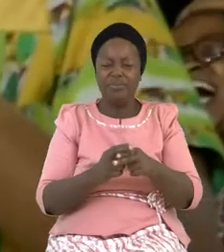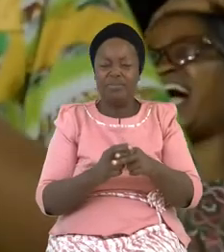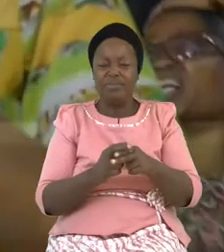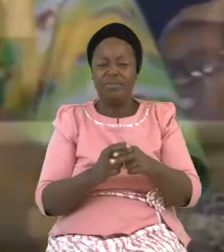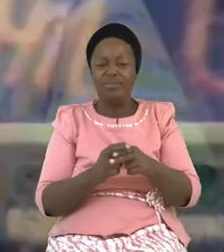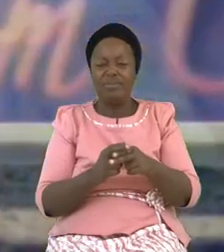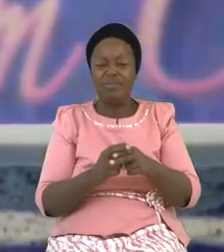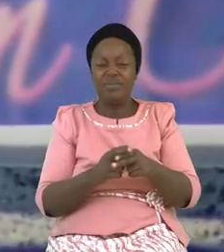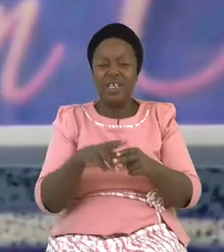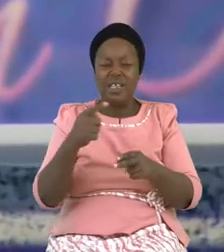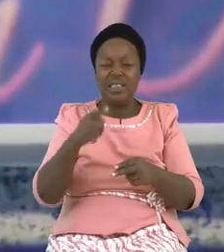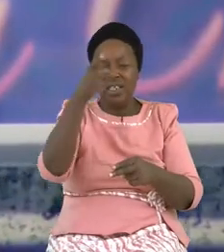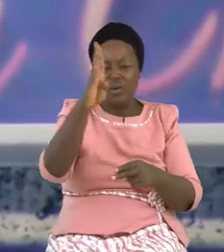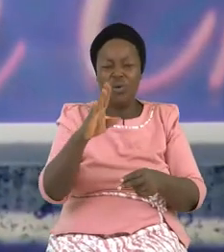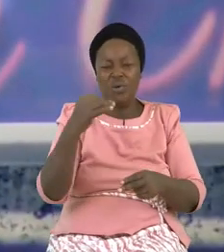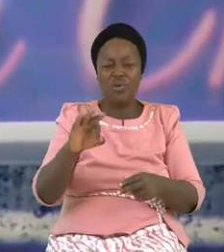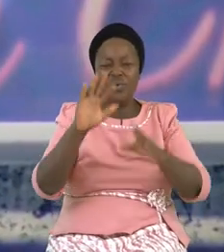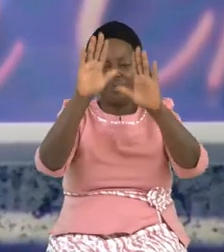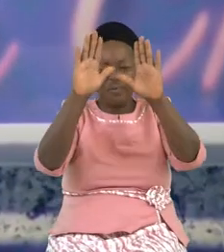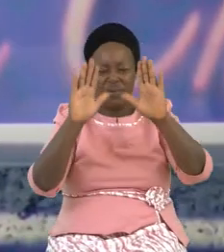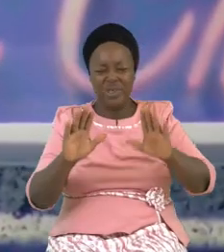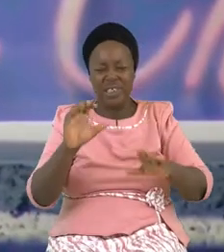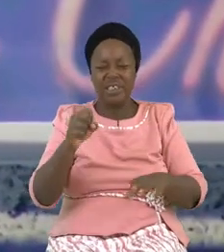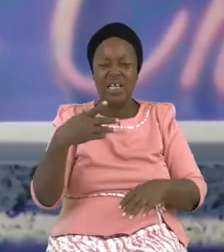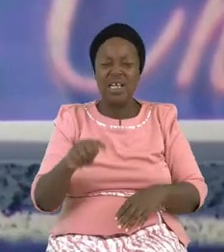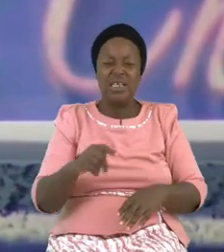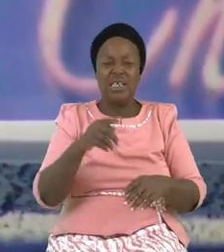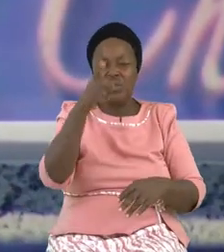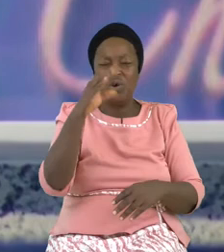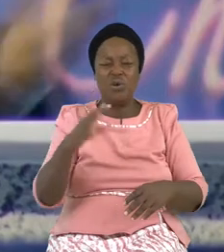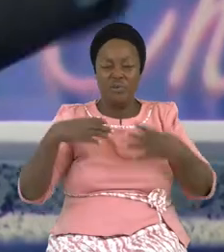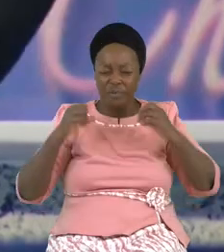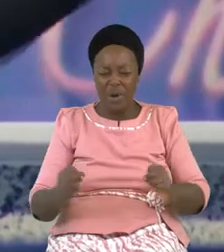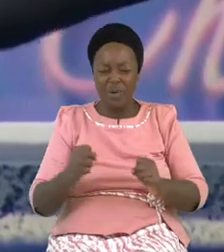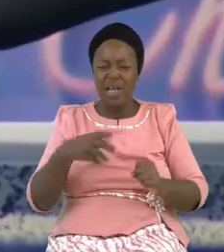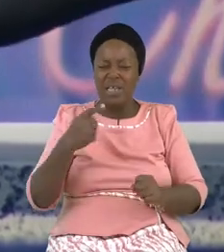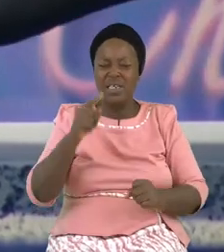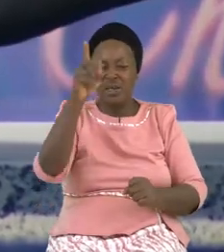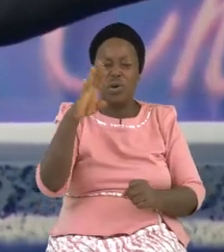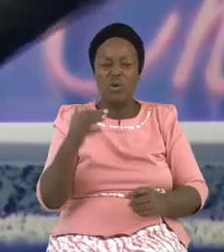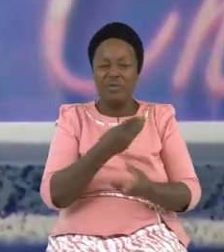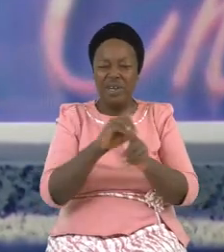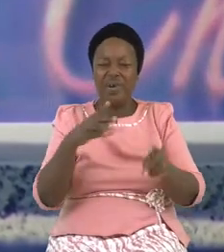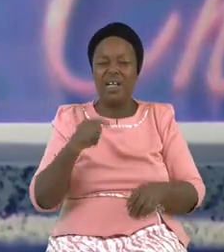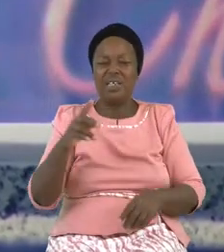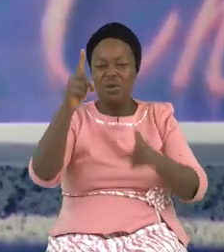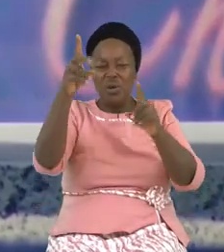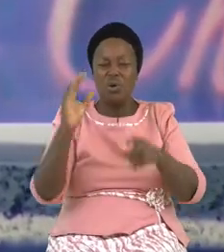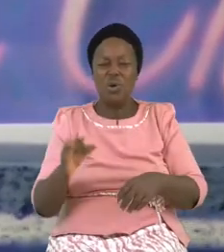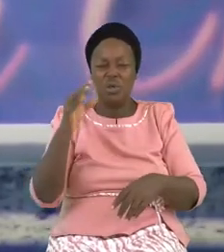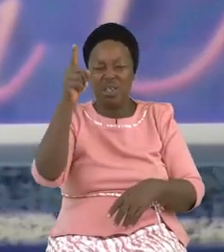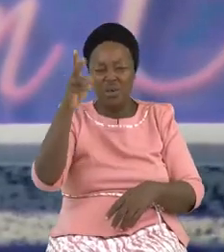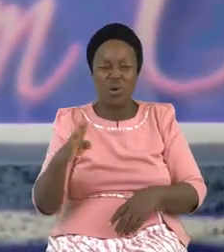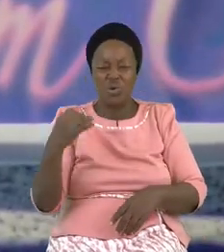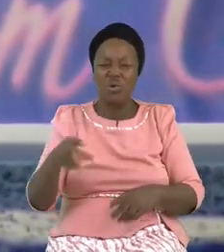God of wonders, the God of power, the God of deliverance, and the God of triumph and victory,